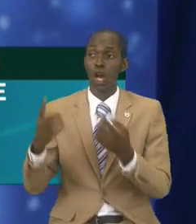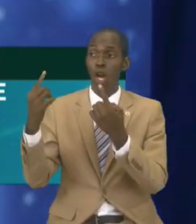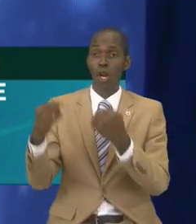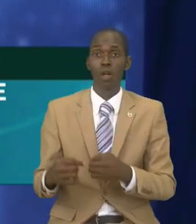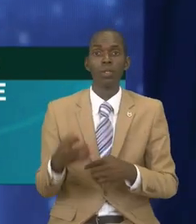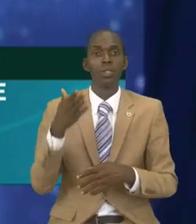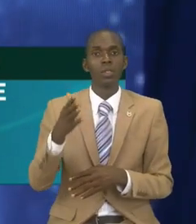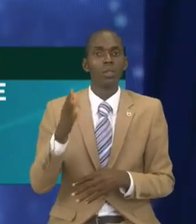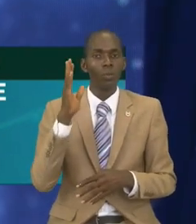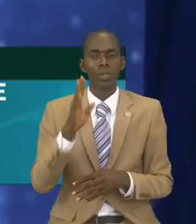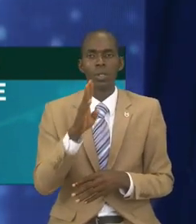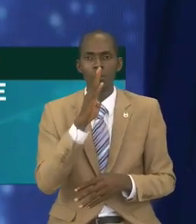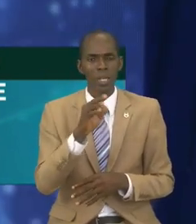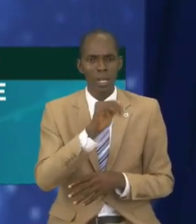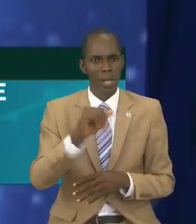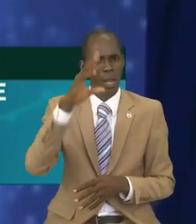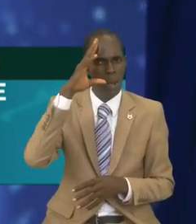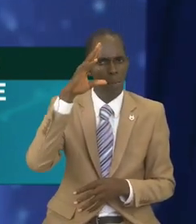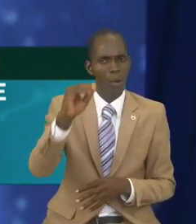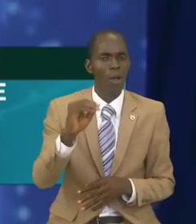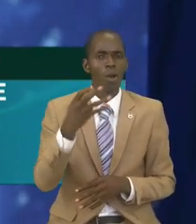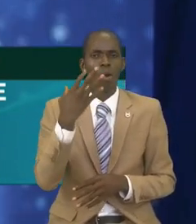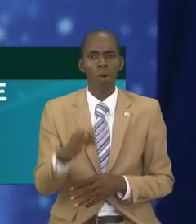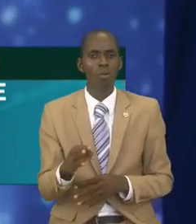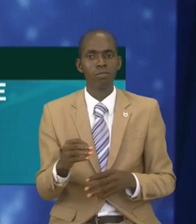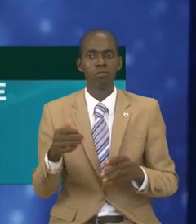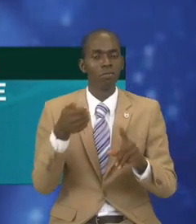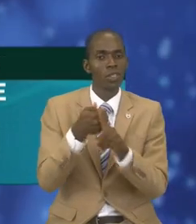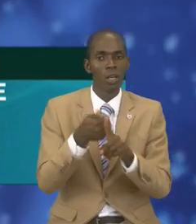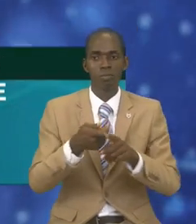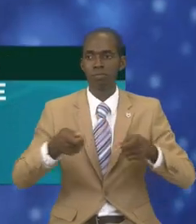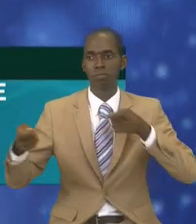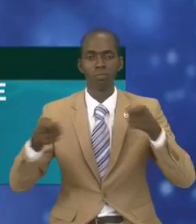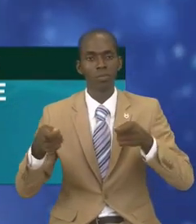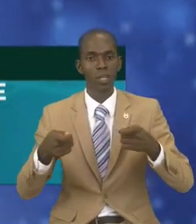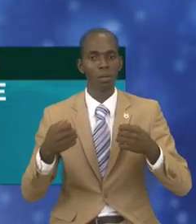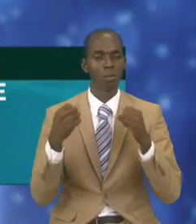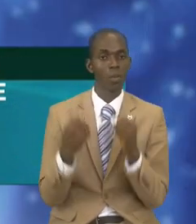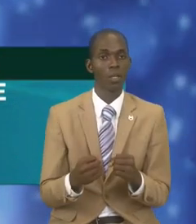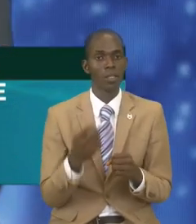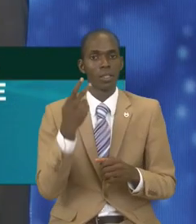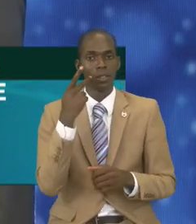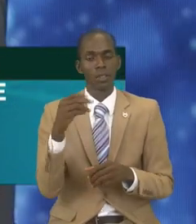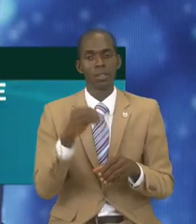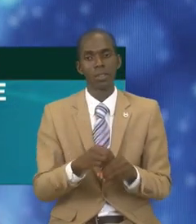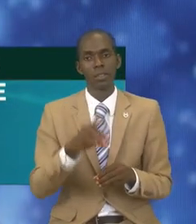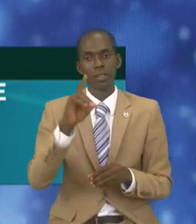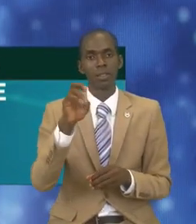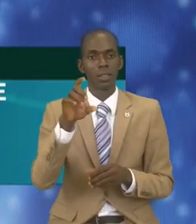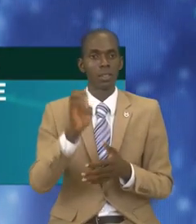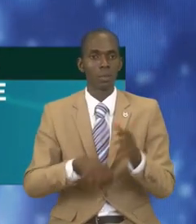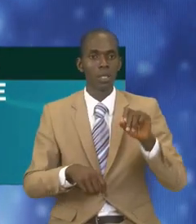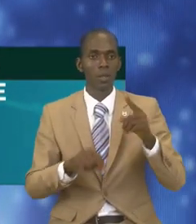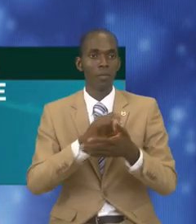man, notorious man of self-will. Look at this, Daniel chapter 11 verse 3. And a mighty king